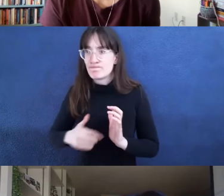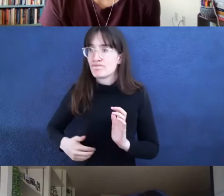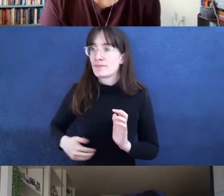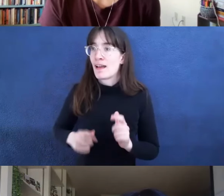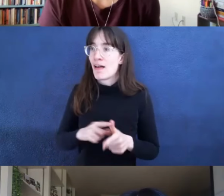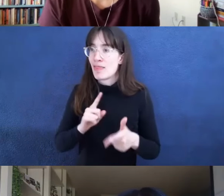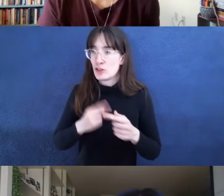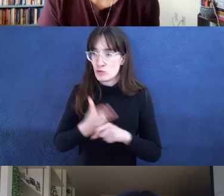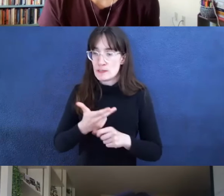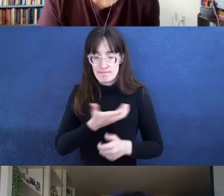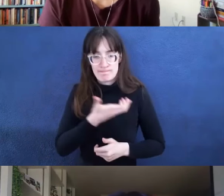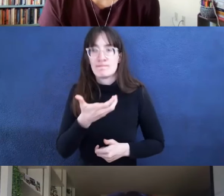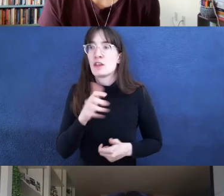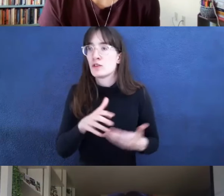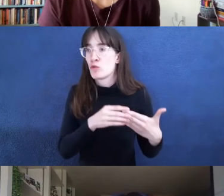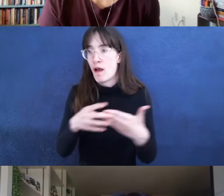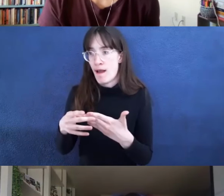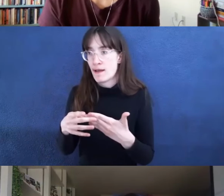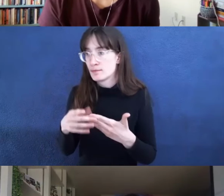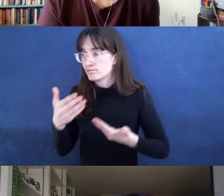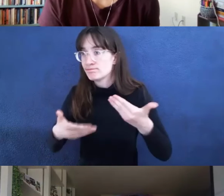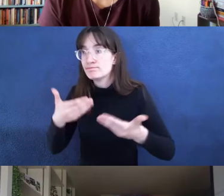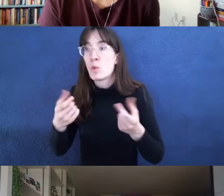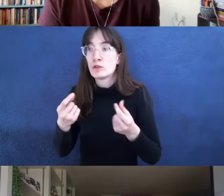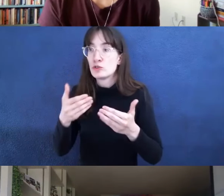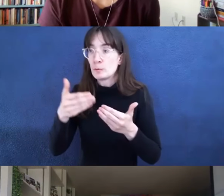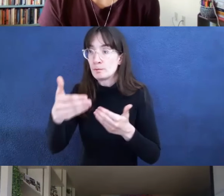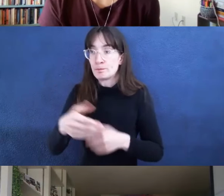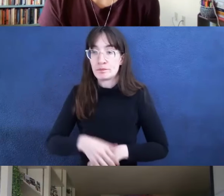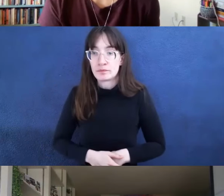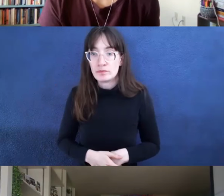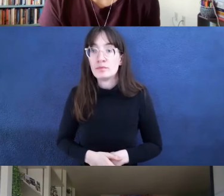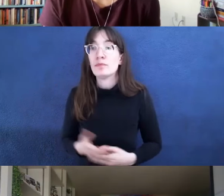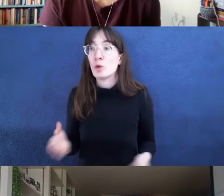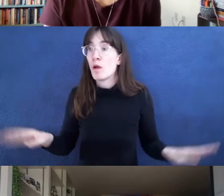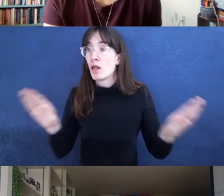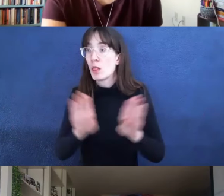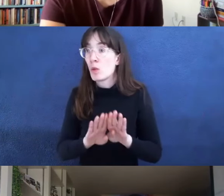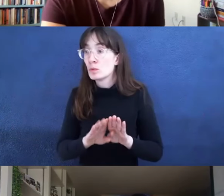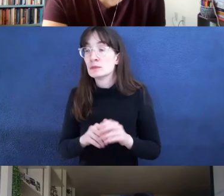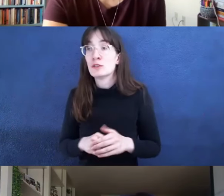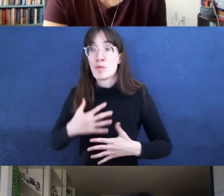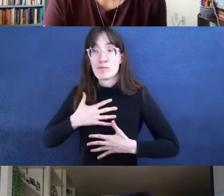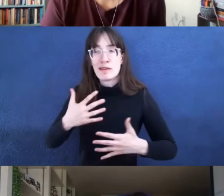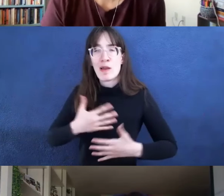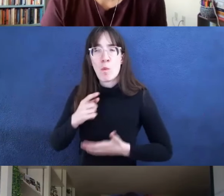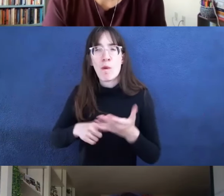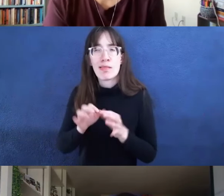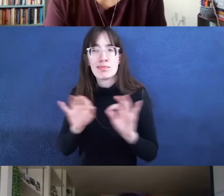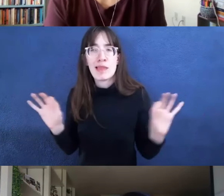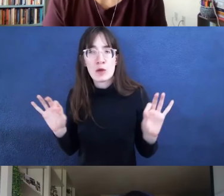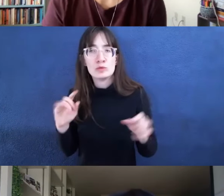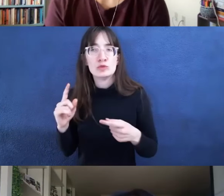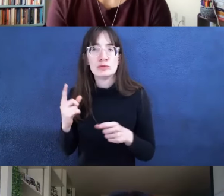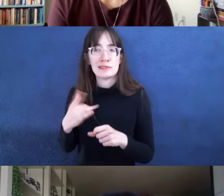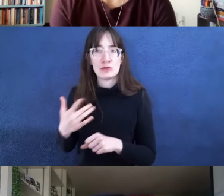last question and then we'll close it out. About what language do you use around breathing, reminding or encouraging